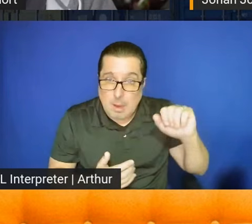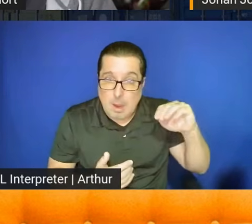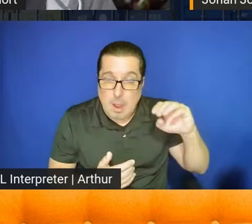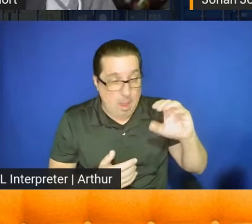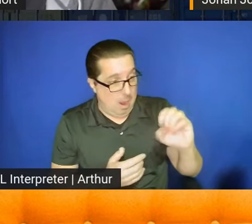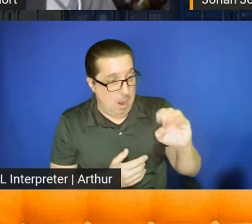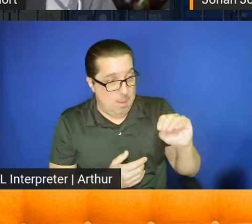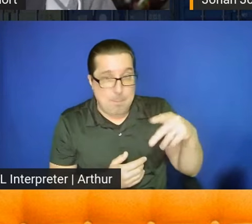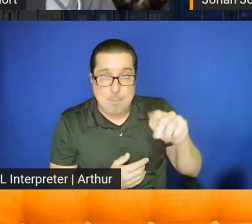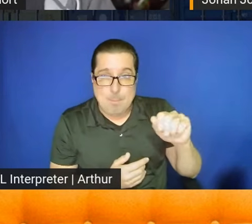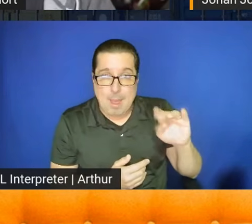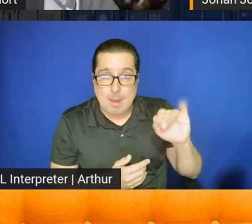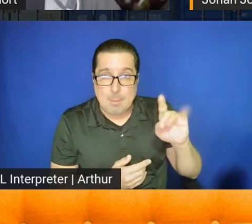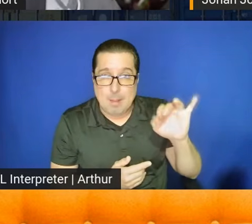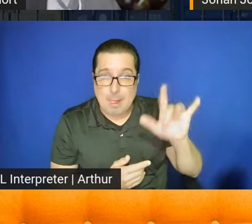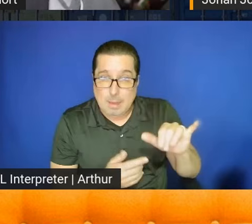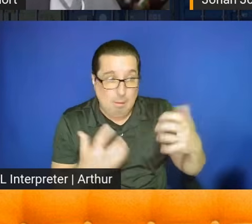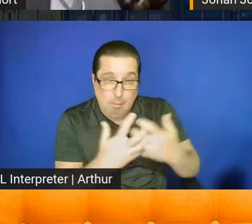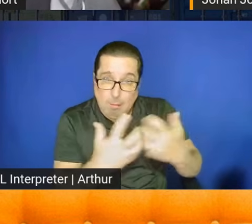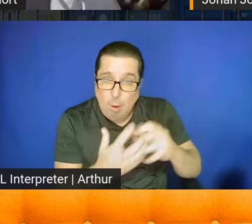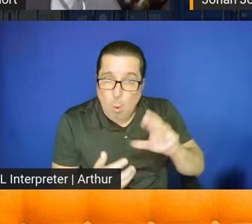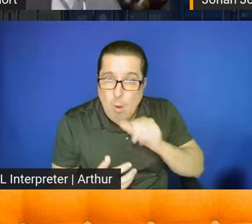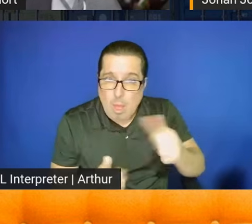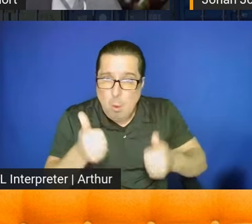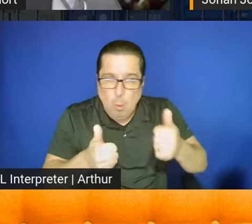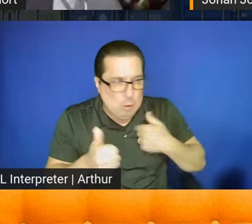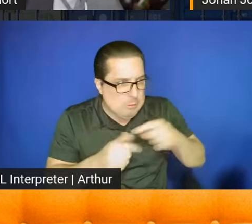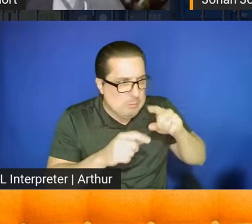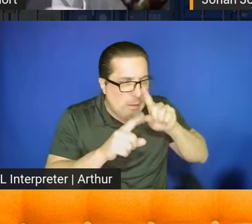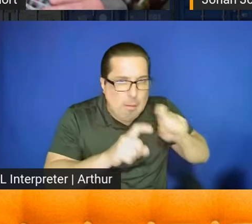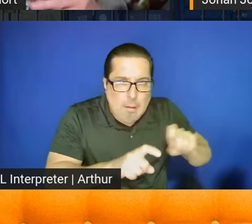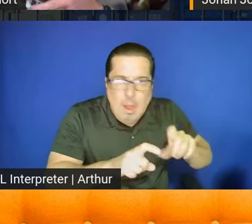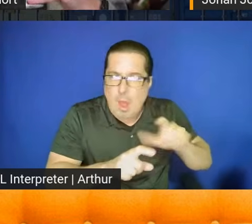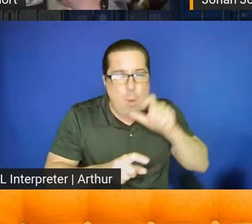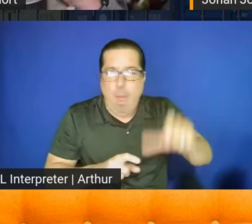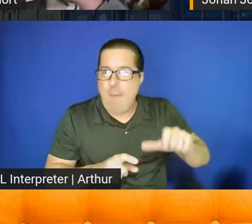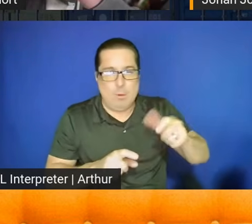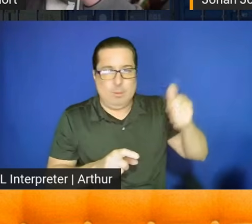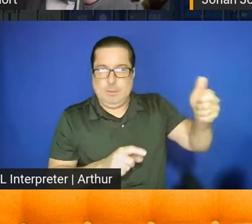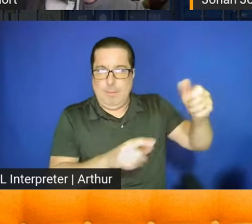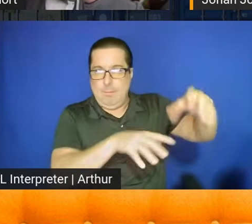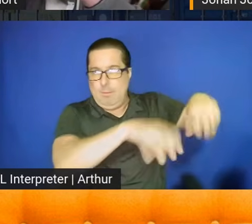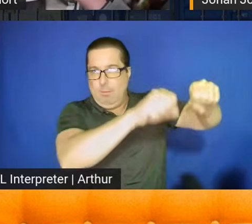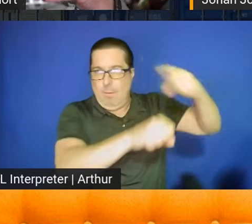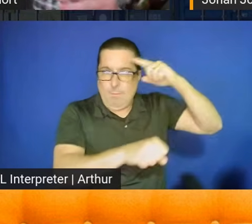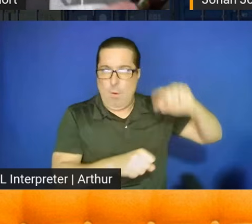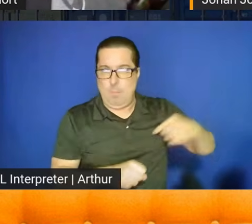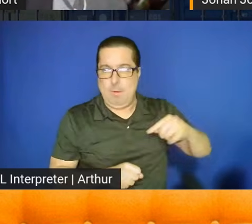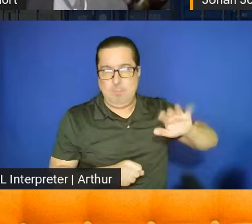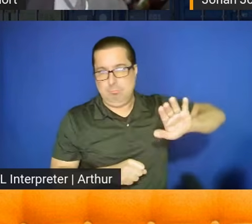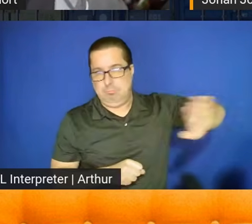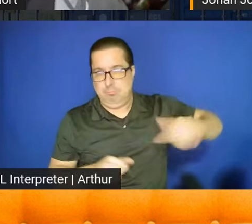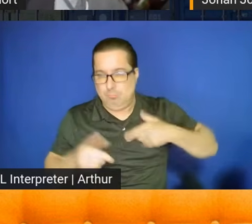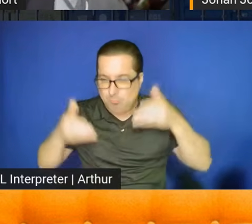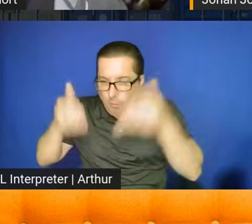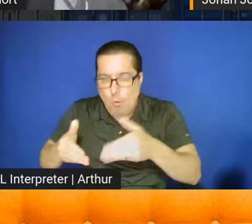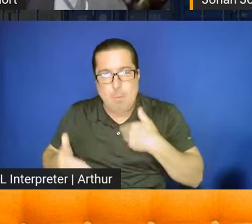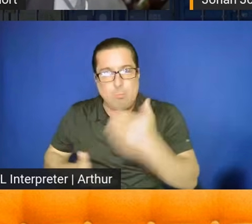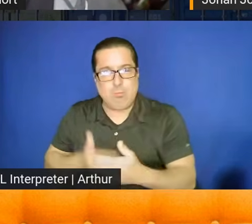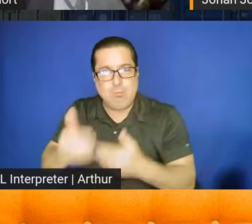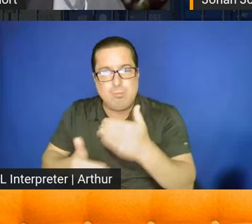even be able to help them save some money from reducing the support contracts they have to